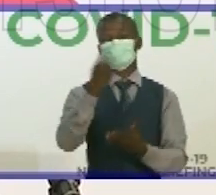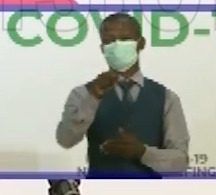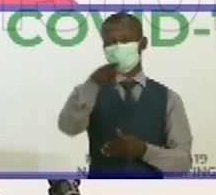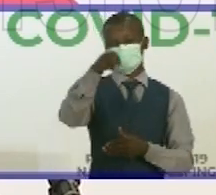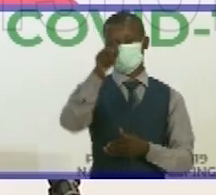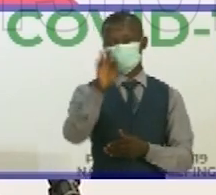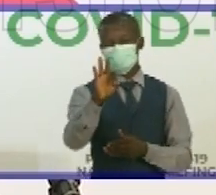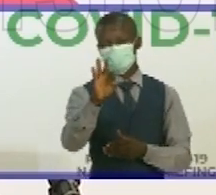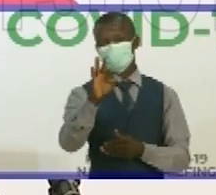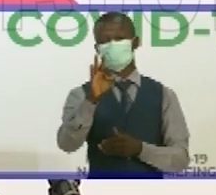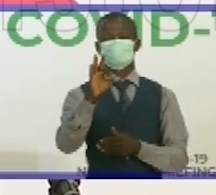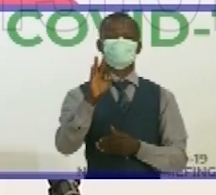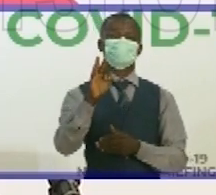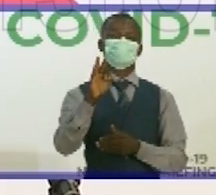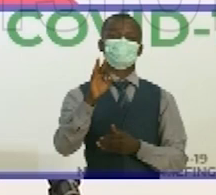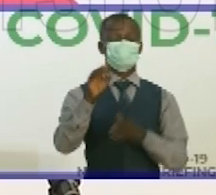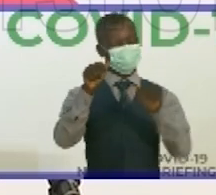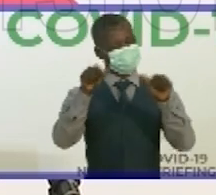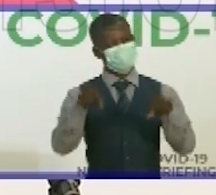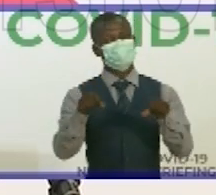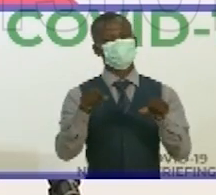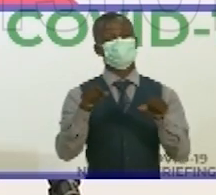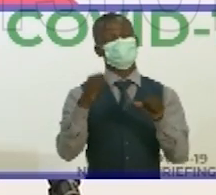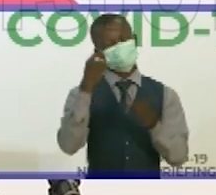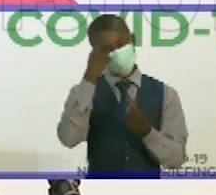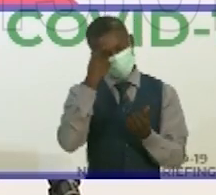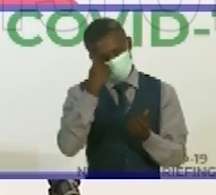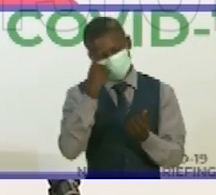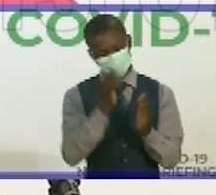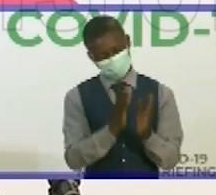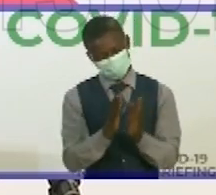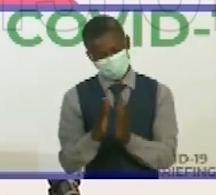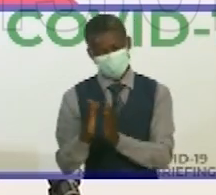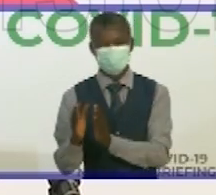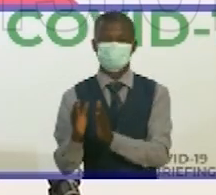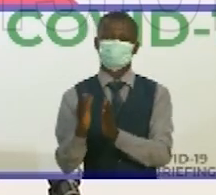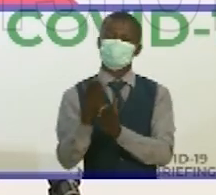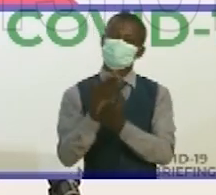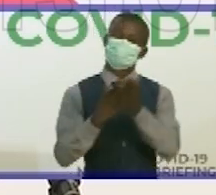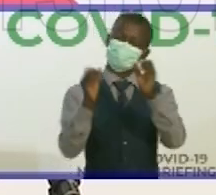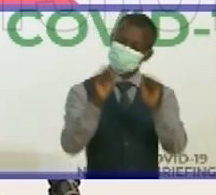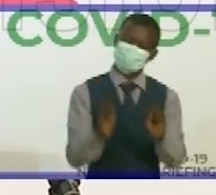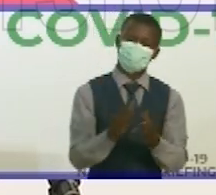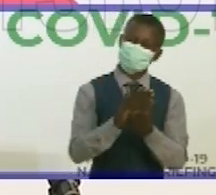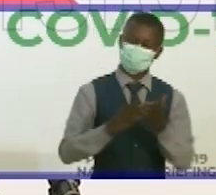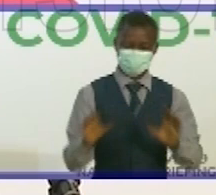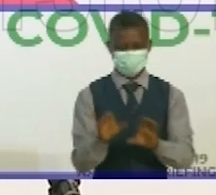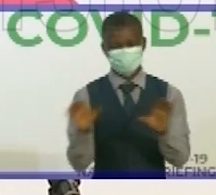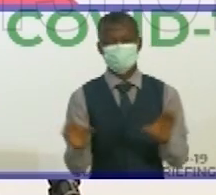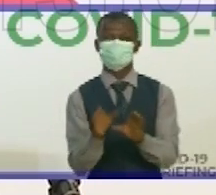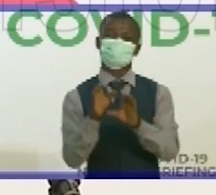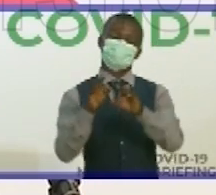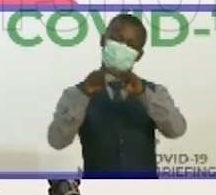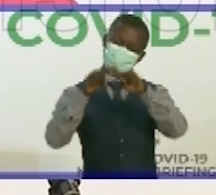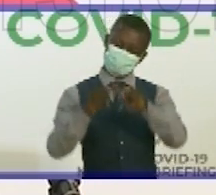Task Force might reconsider restructuring the mode of delivering some of its activities, relying